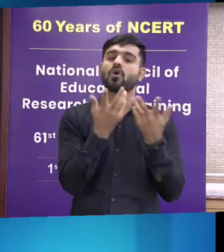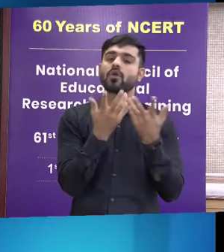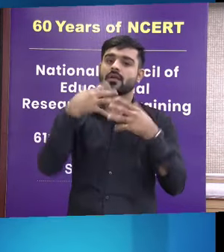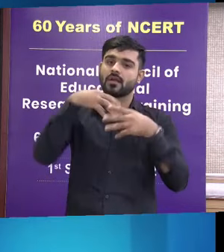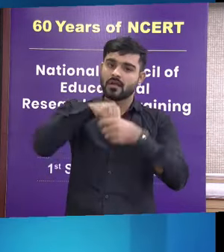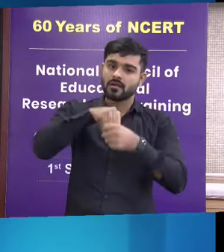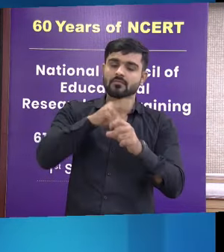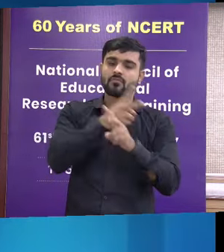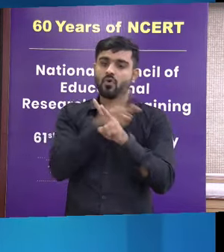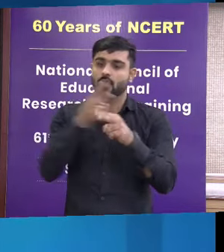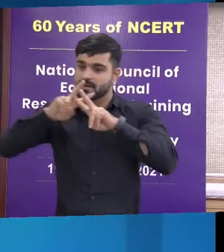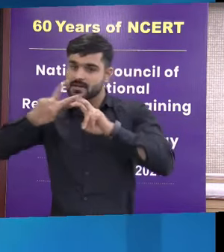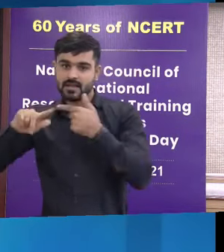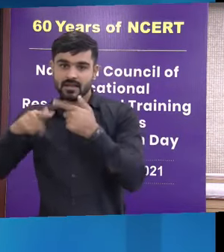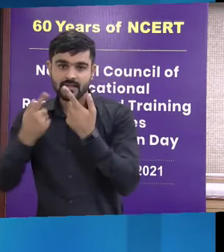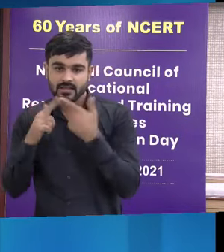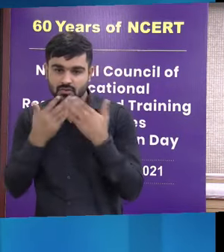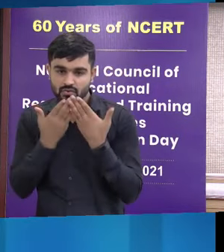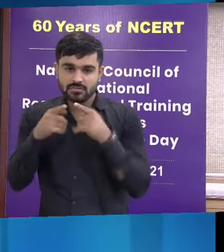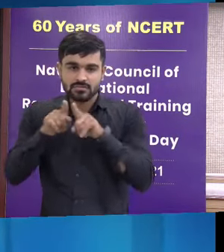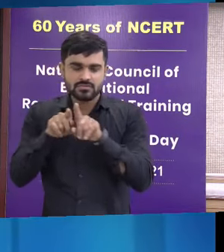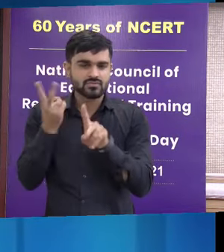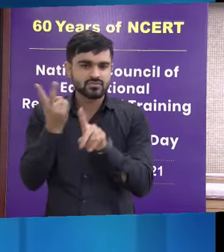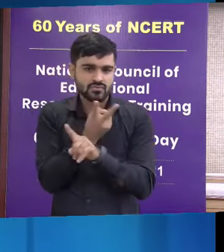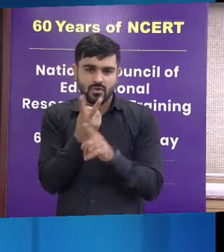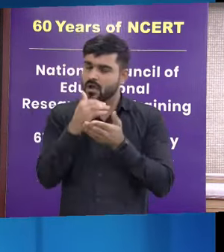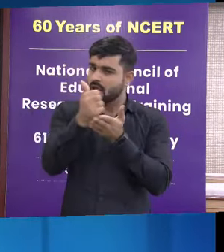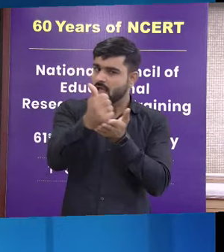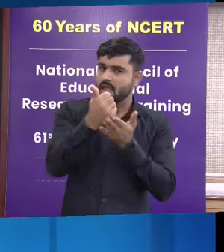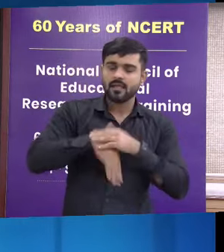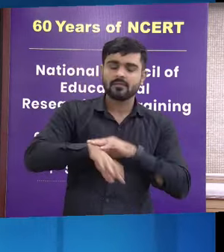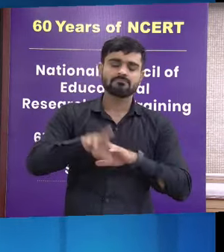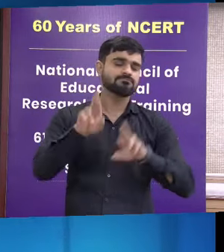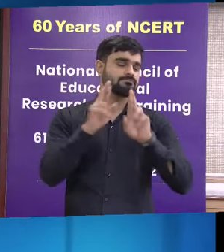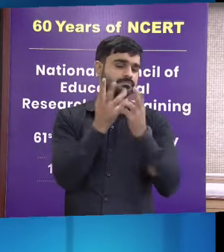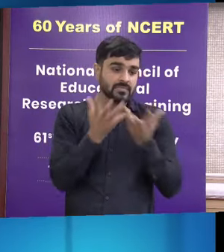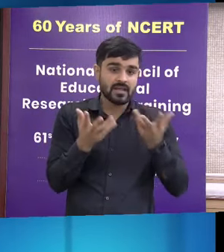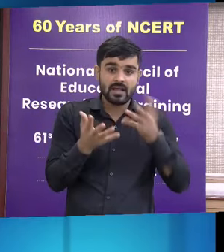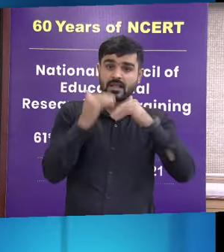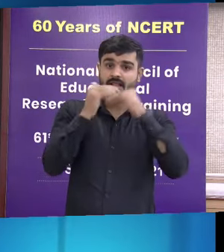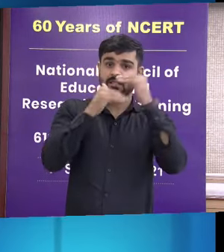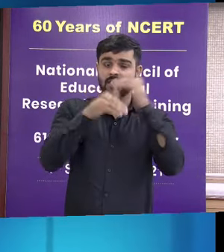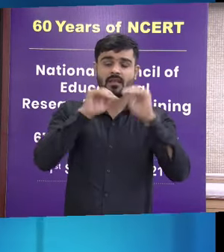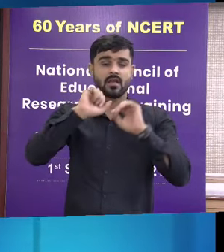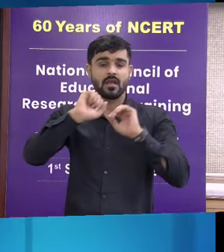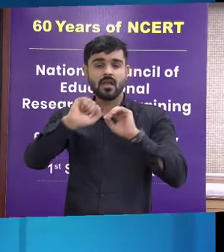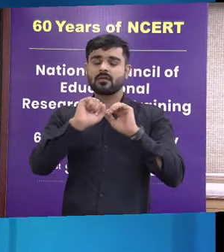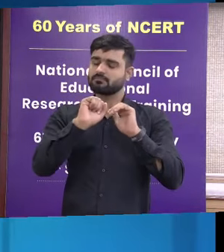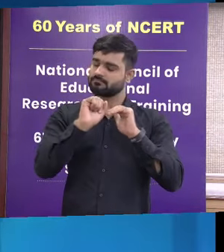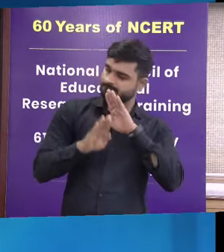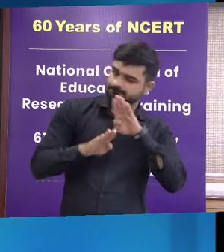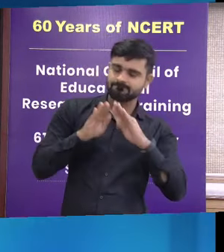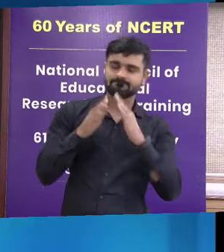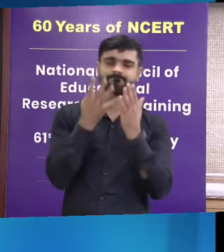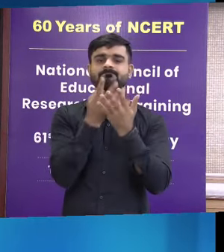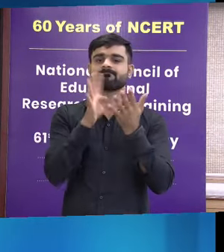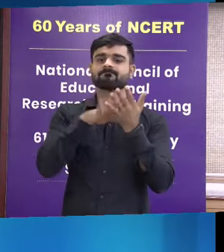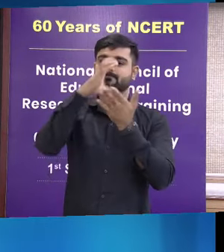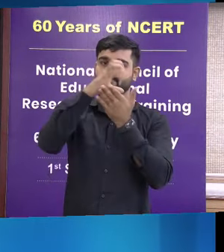and teachers' education. It is helping the states to develop their own state curriculum